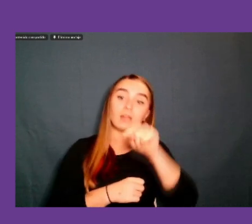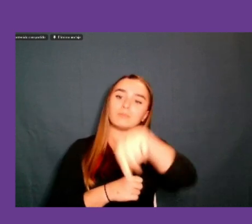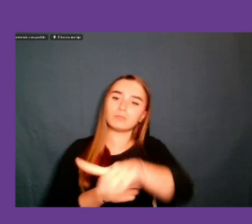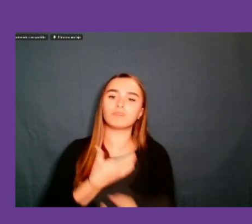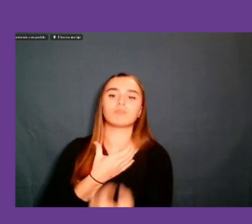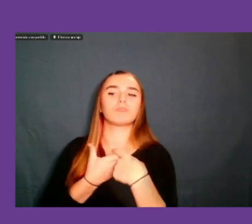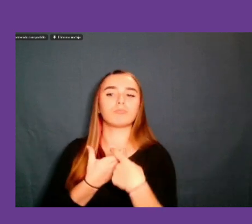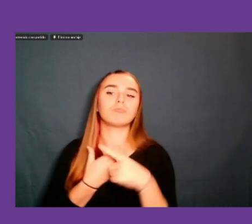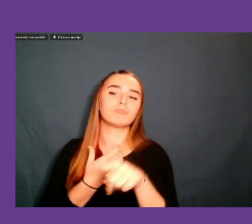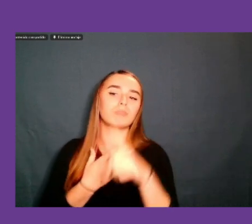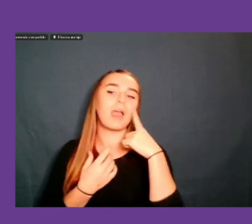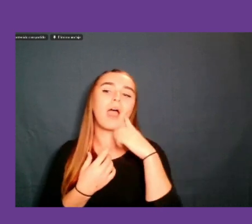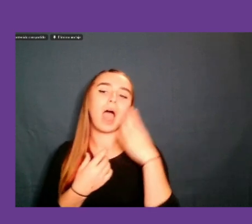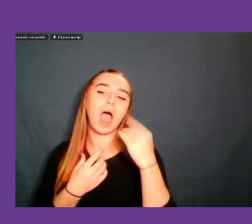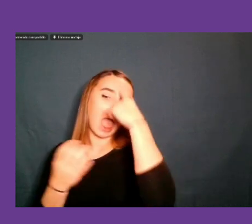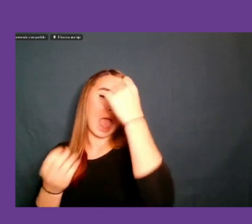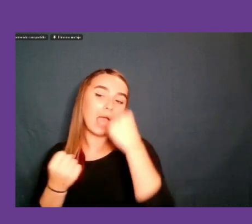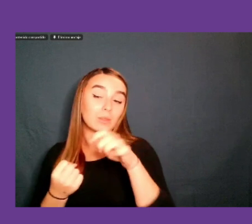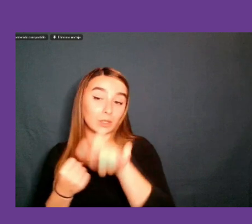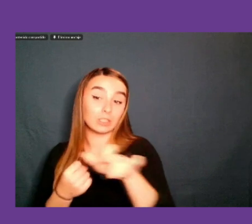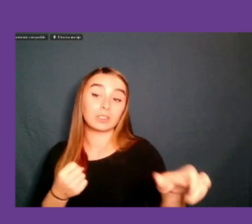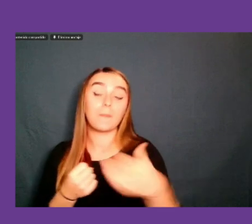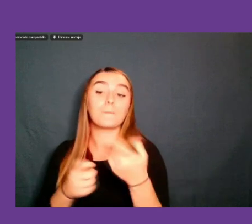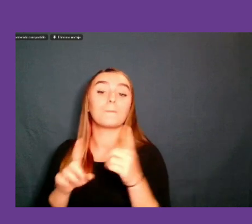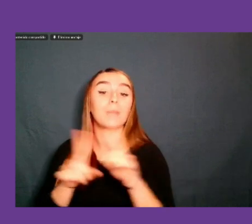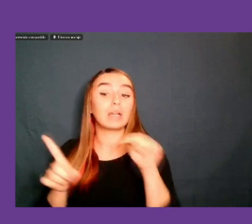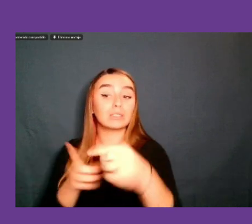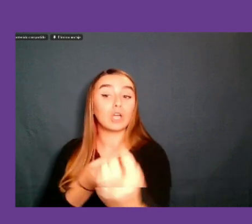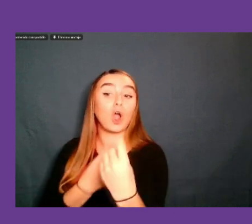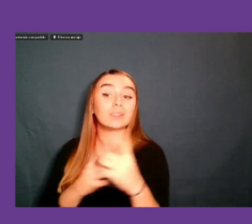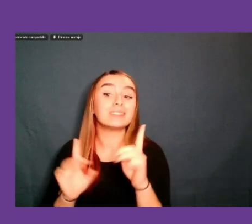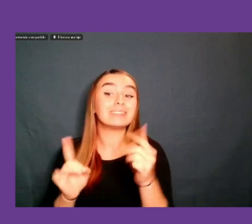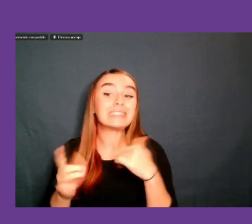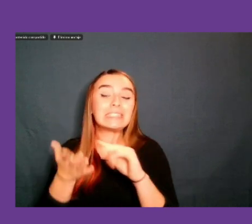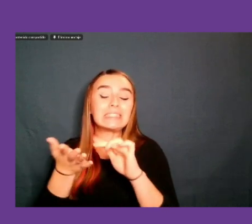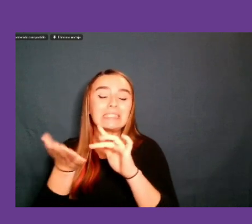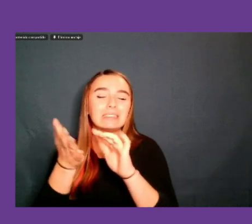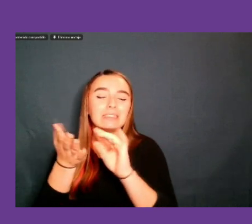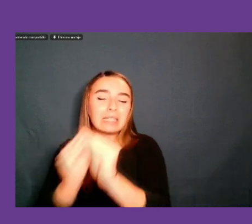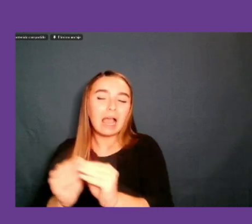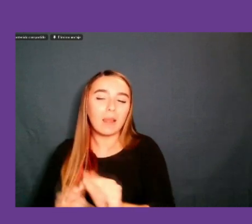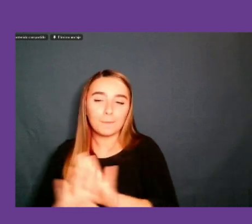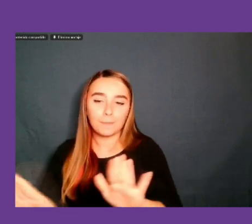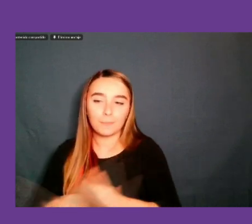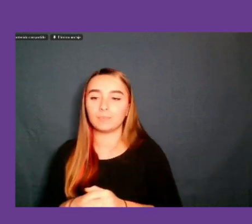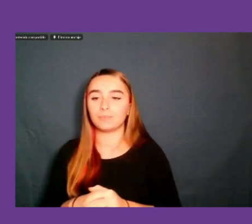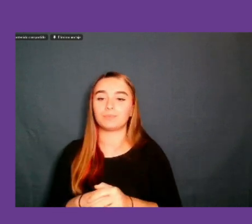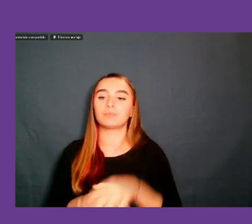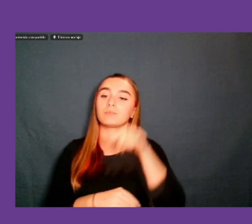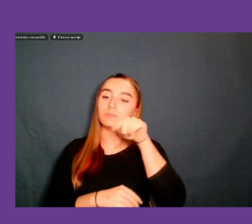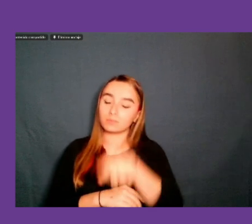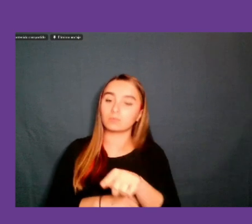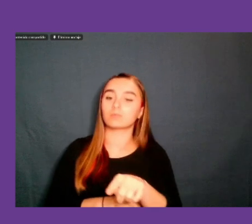but you will only be able to submit technical comments. You can have a liaison status. You can again